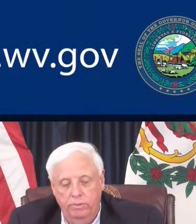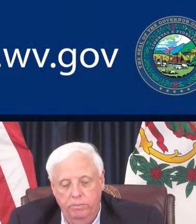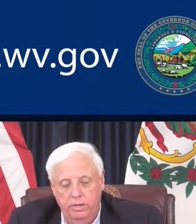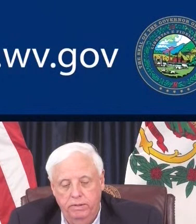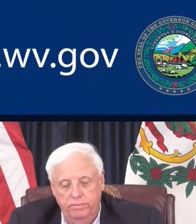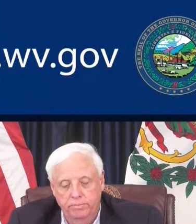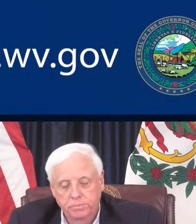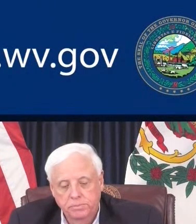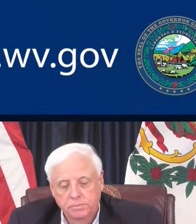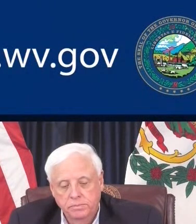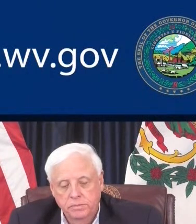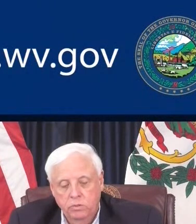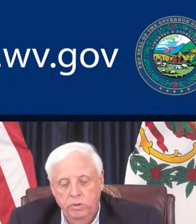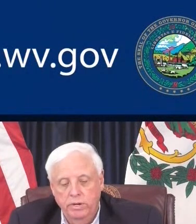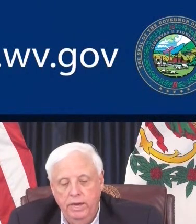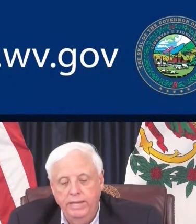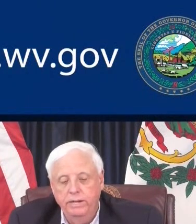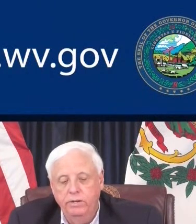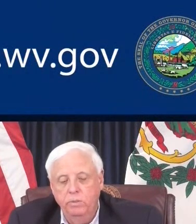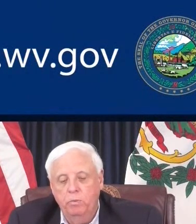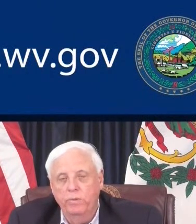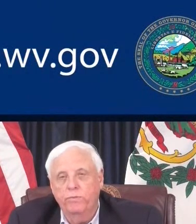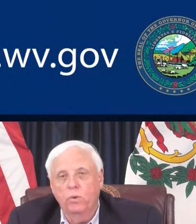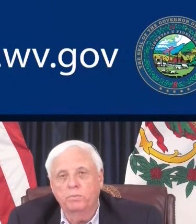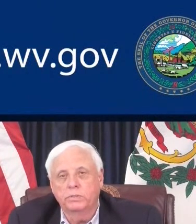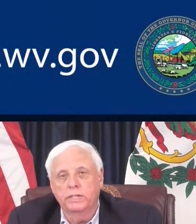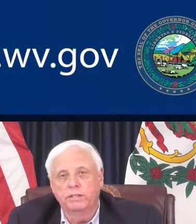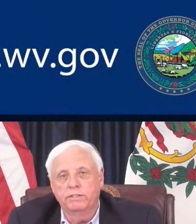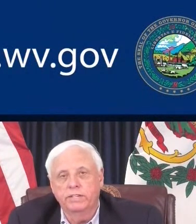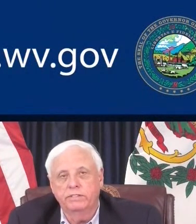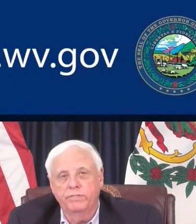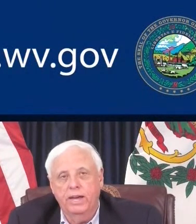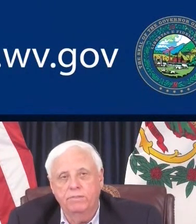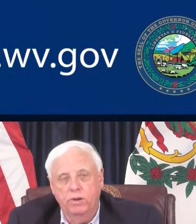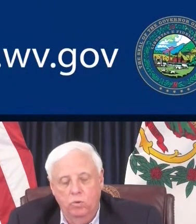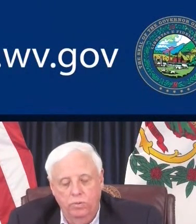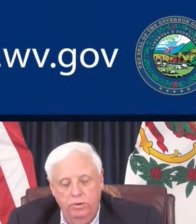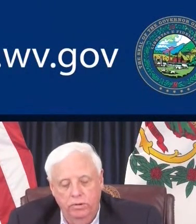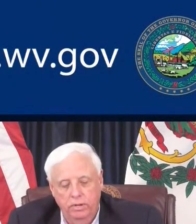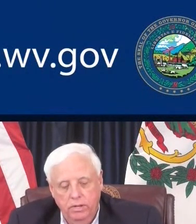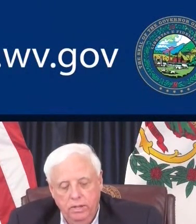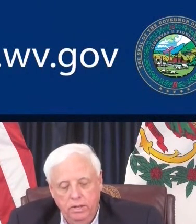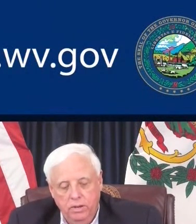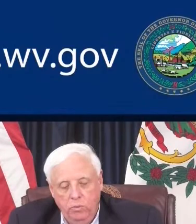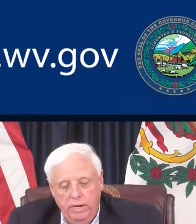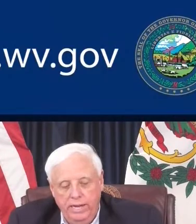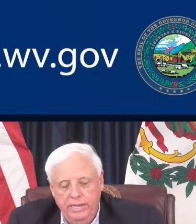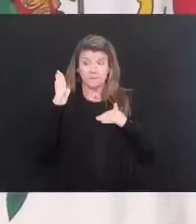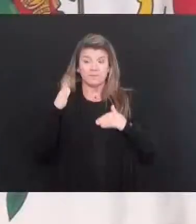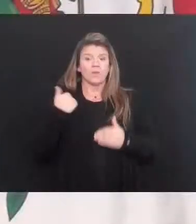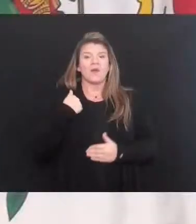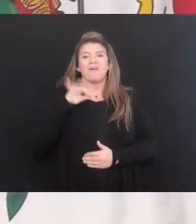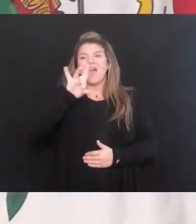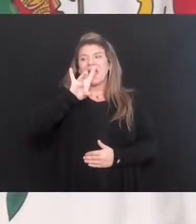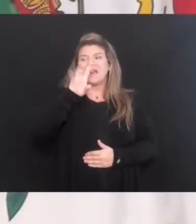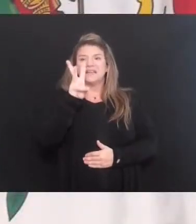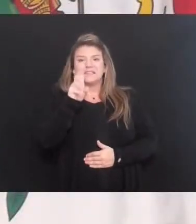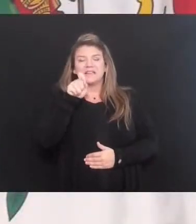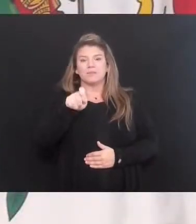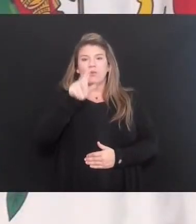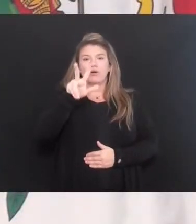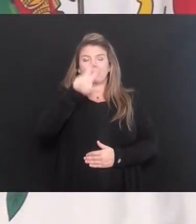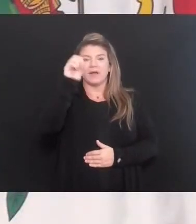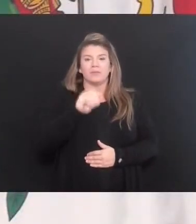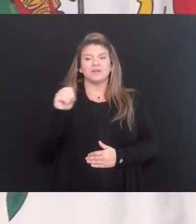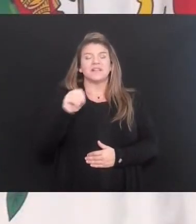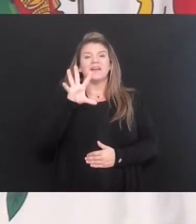12 and above. We're at 92.4% of the 65 and older. We're at 86.3% of